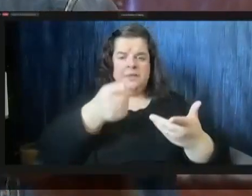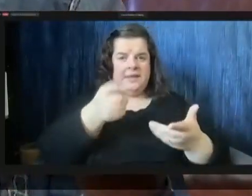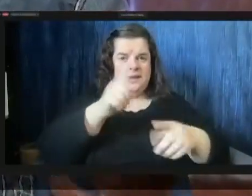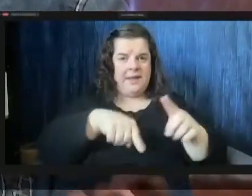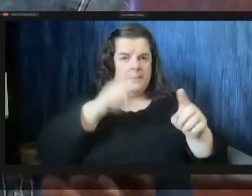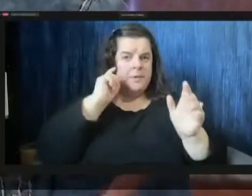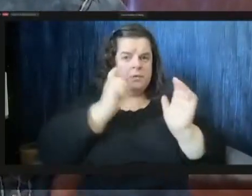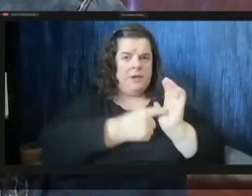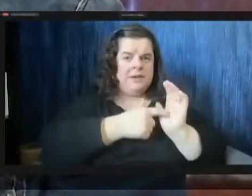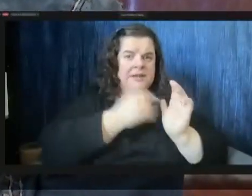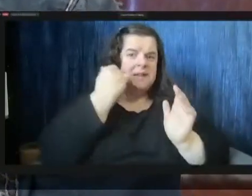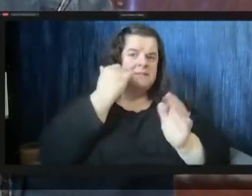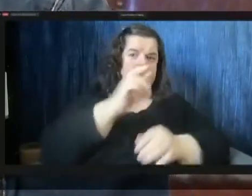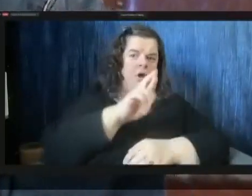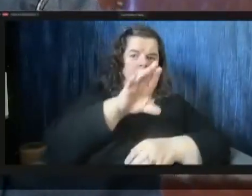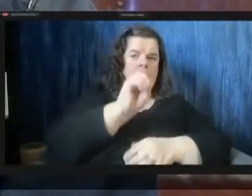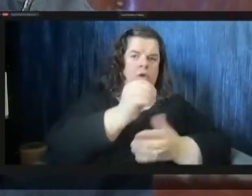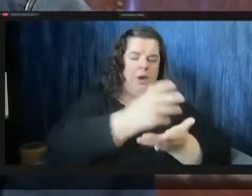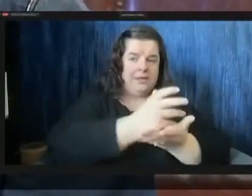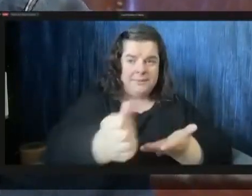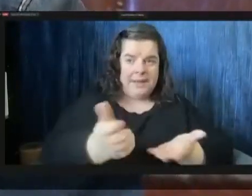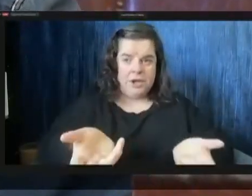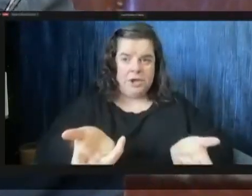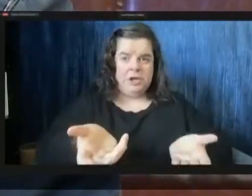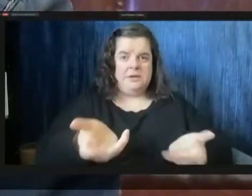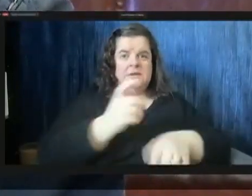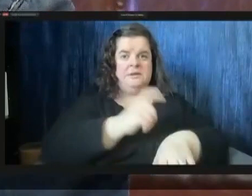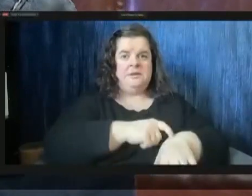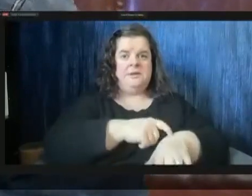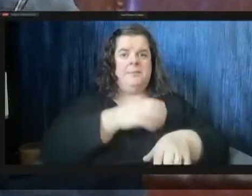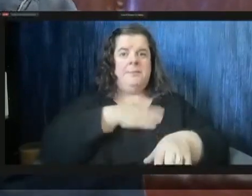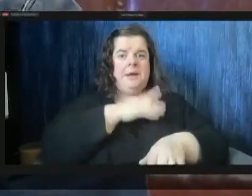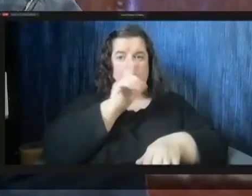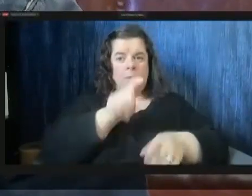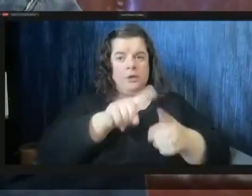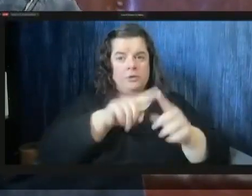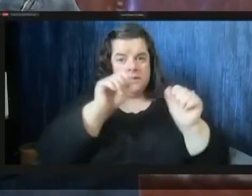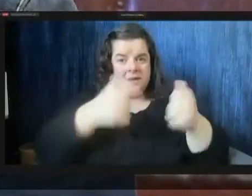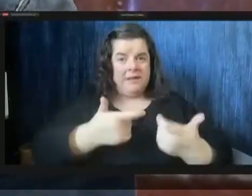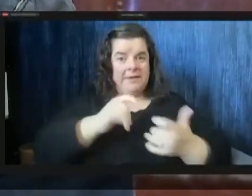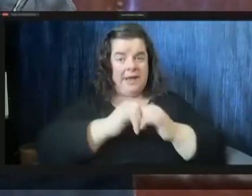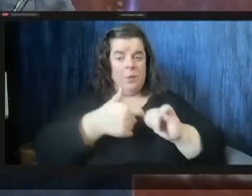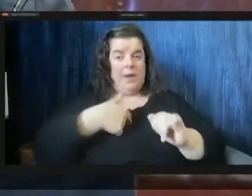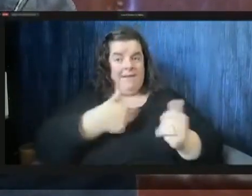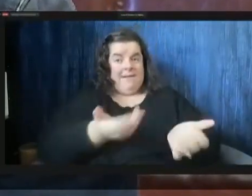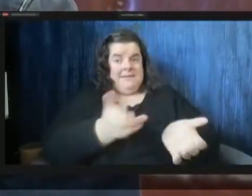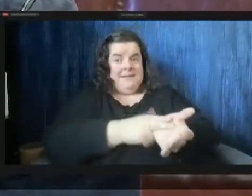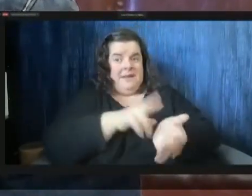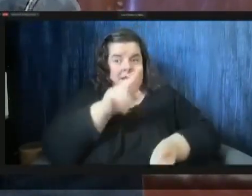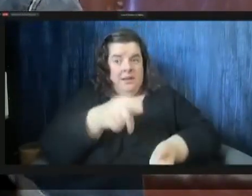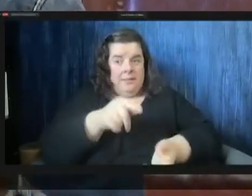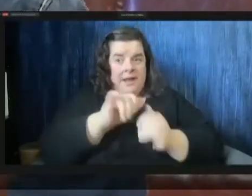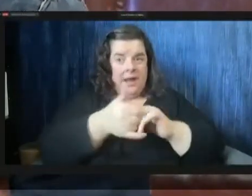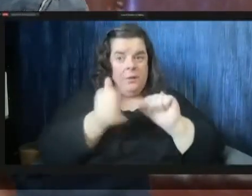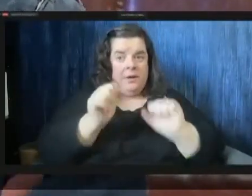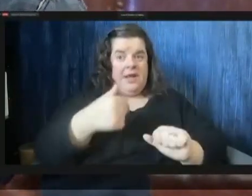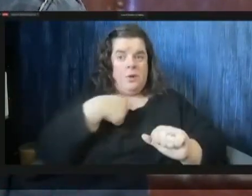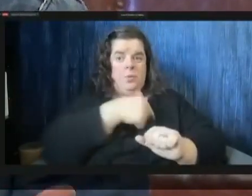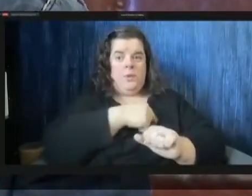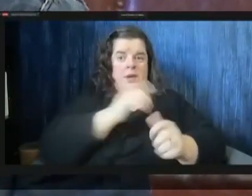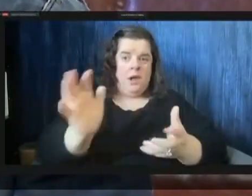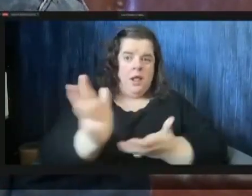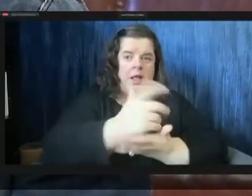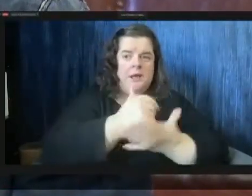RCO if their RCO has expired. My question to everybody is, how do I sign up? How do we get a collective group to sign up